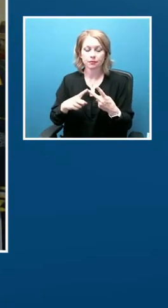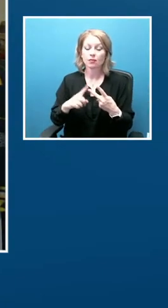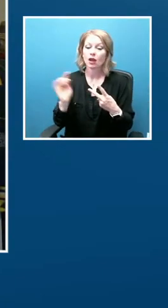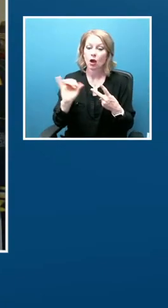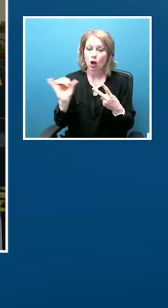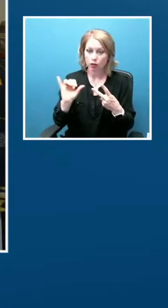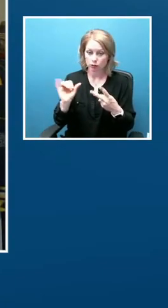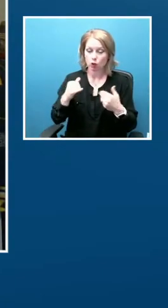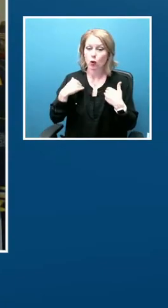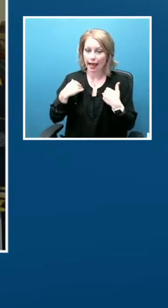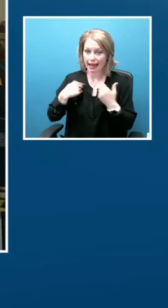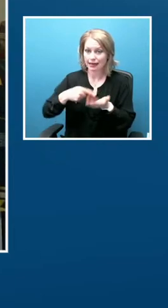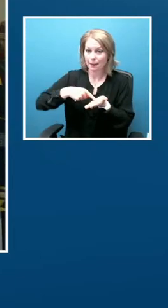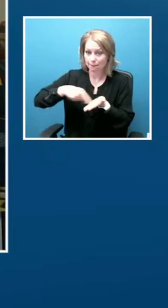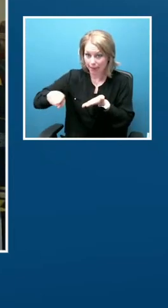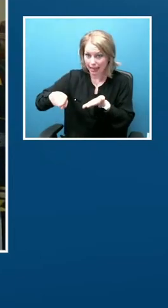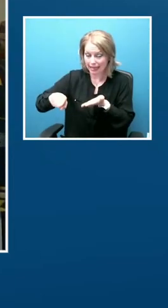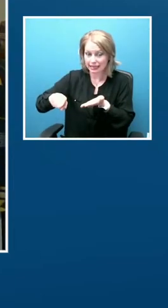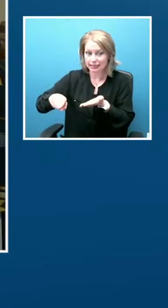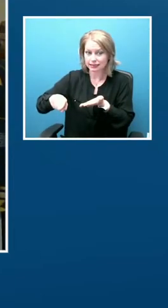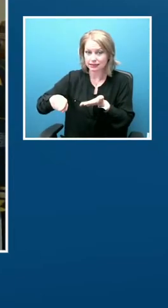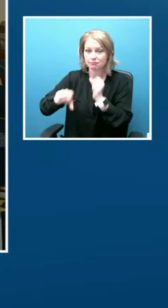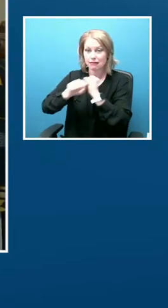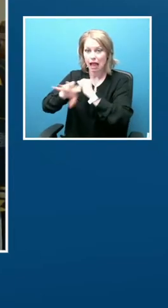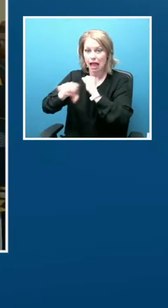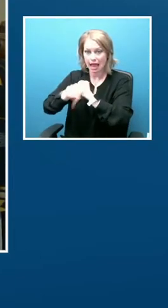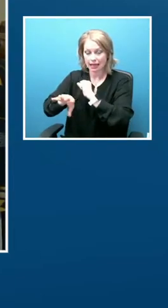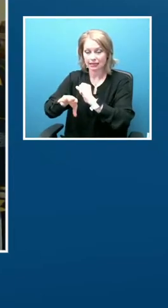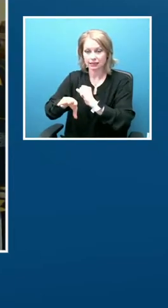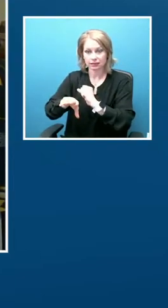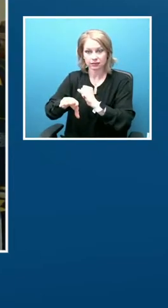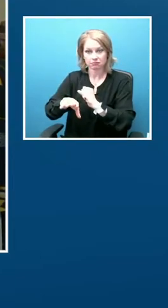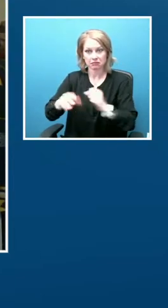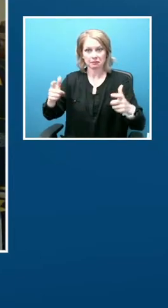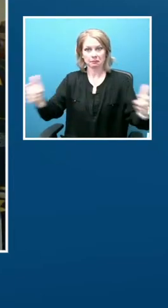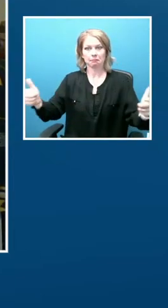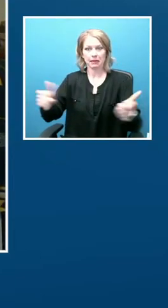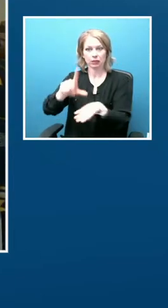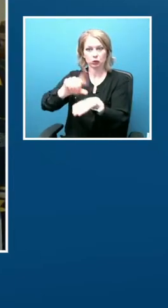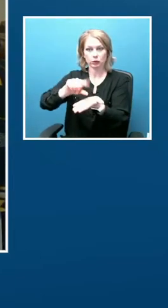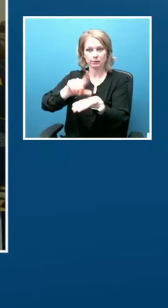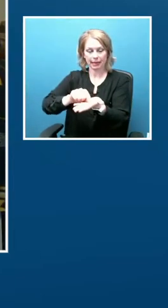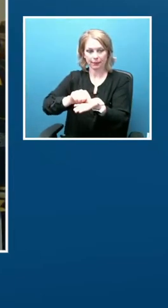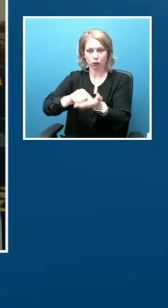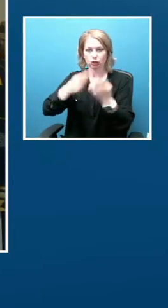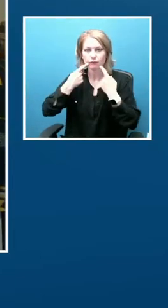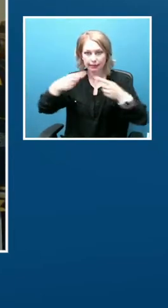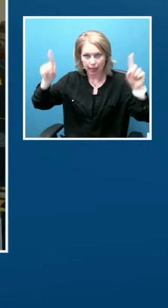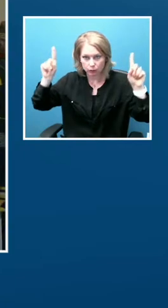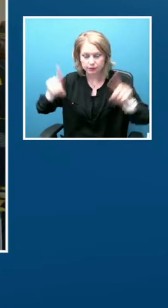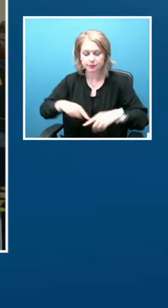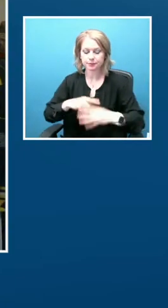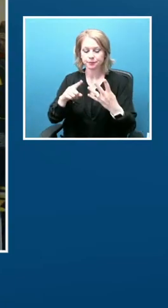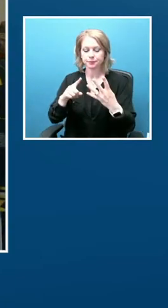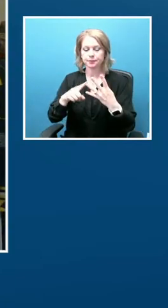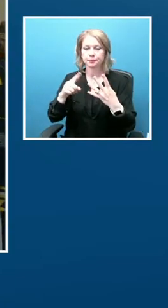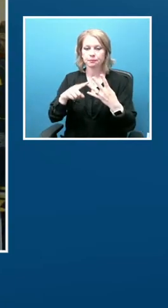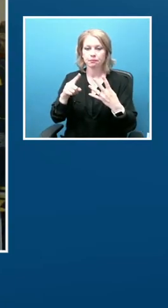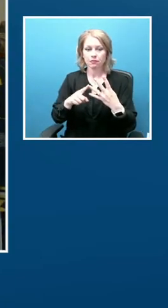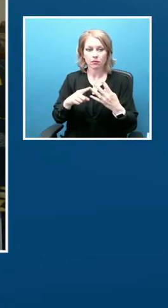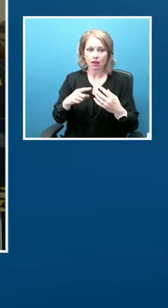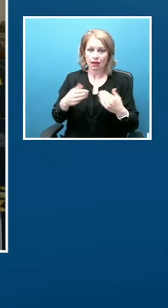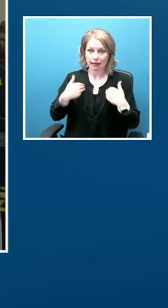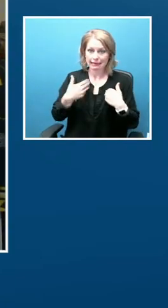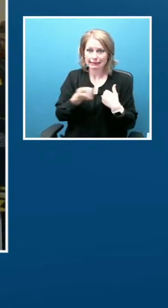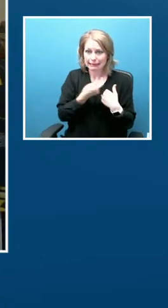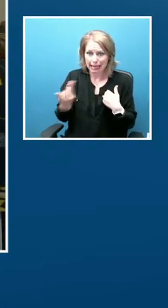paid ad in a major statewide newspaper announcing the meeting. We sent several press releases to other major outlets